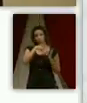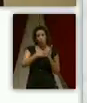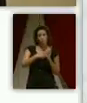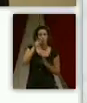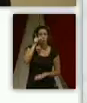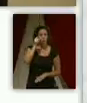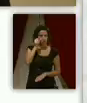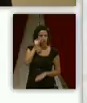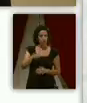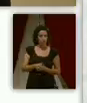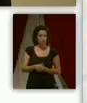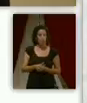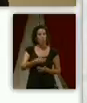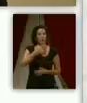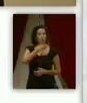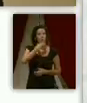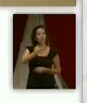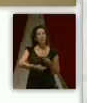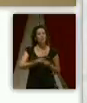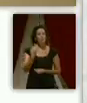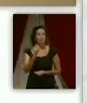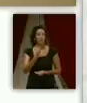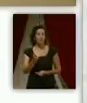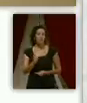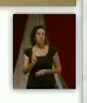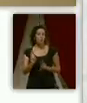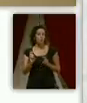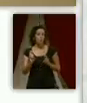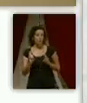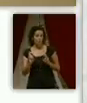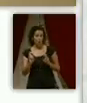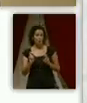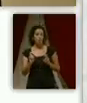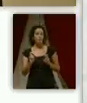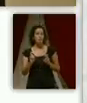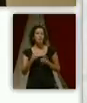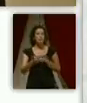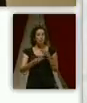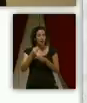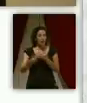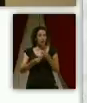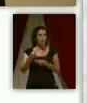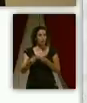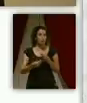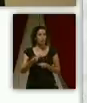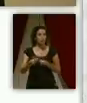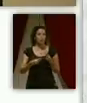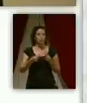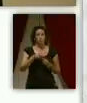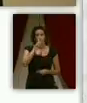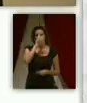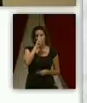within the visual impairment group, we've got different groups. Apple, with the new iOS 7,